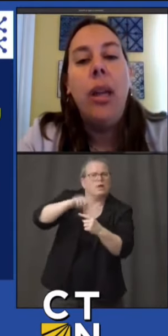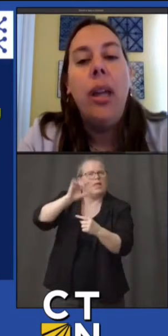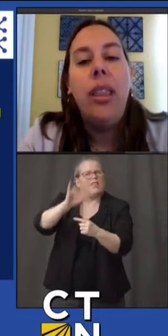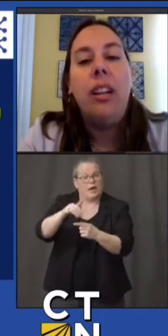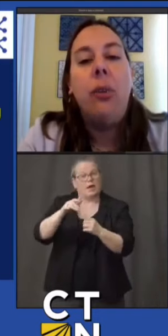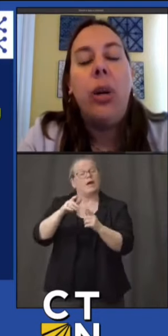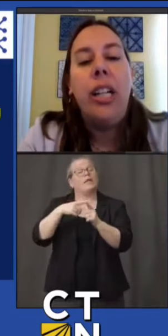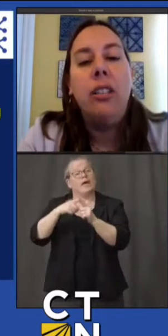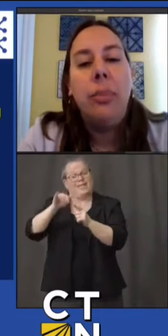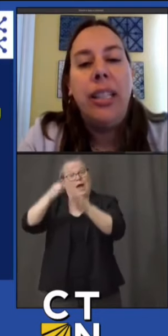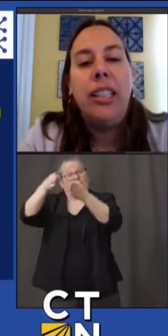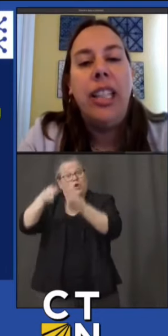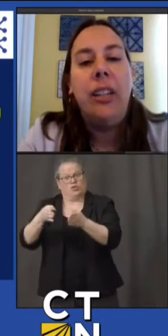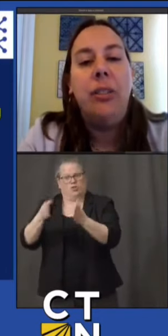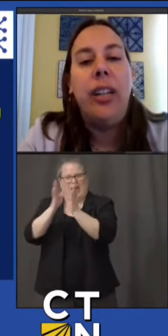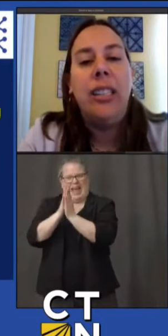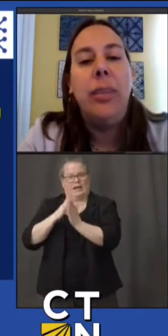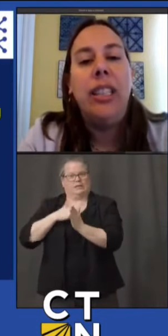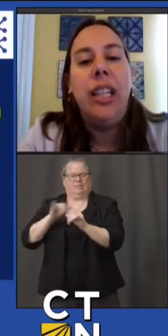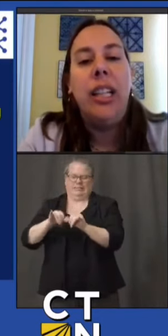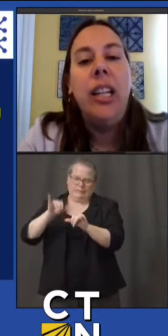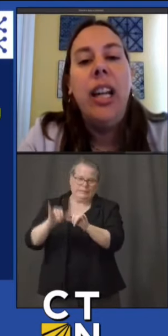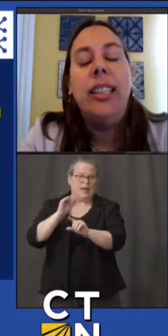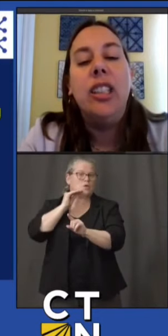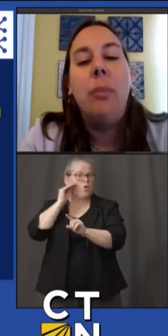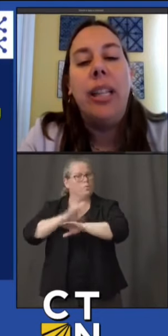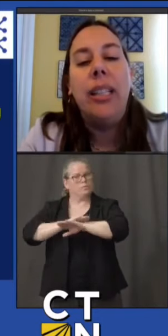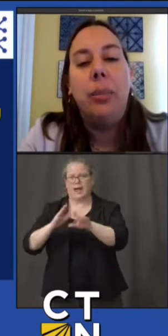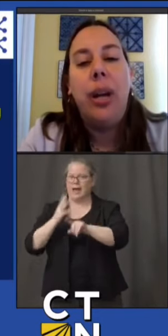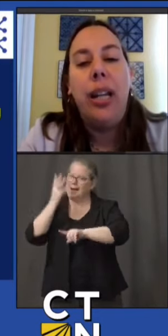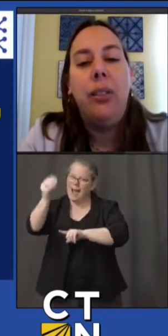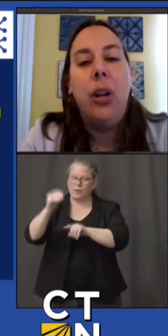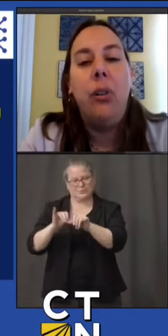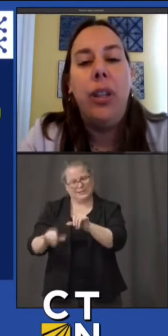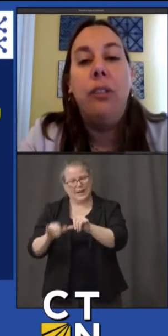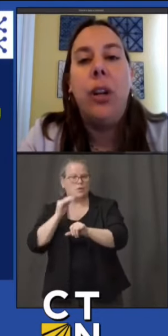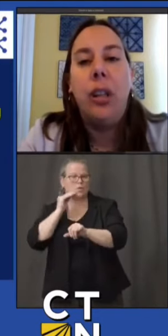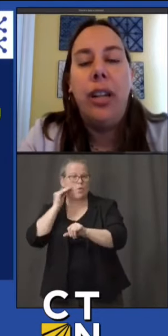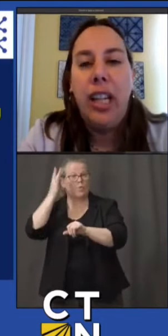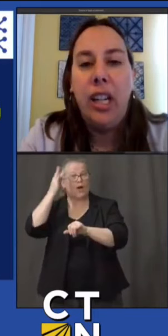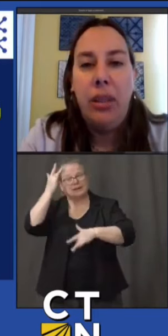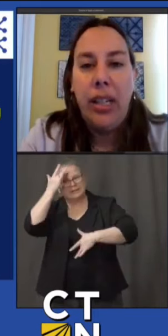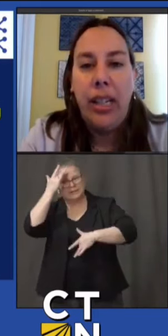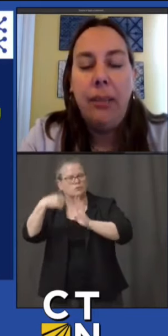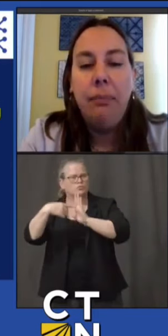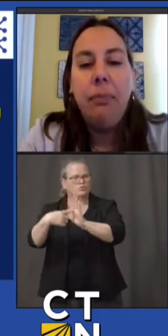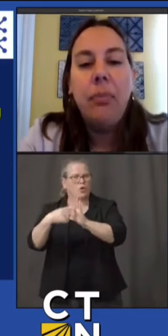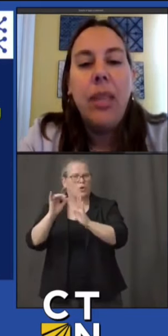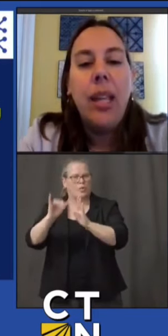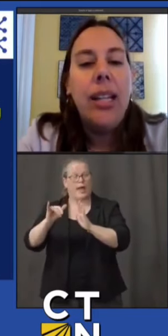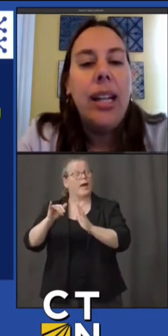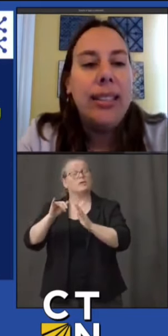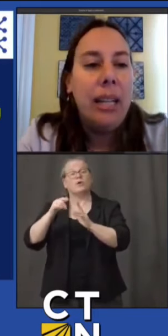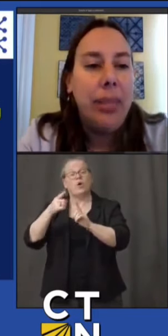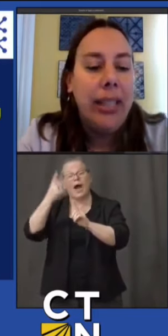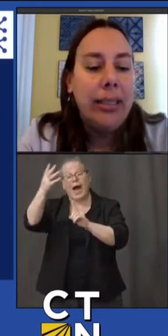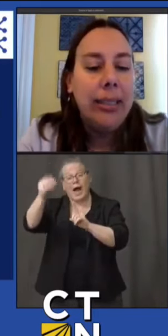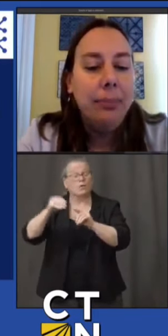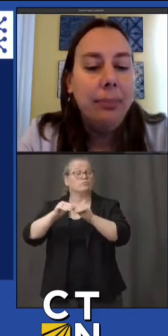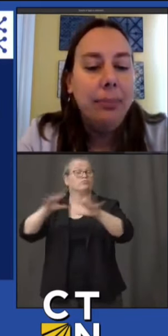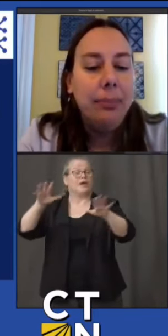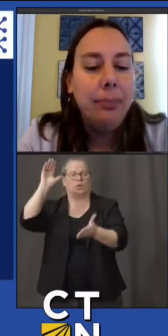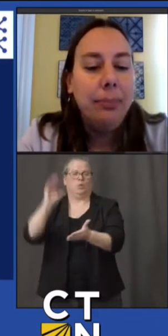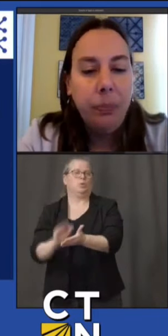home, therefore interrupting the chain of transmission and stopping the spread of COVID further in the community. Next slide, please.